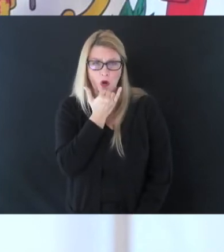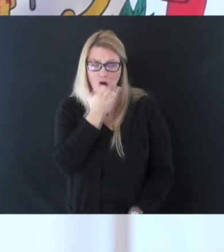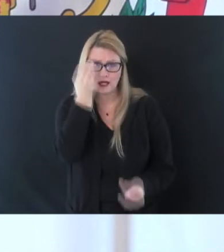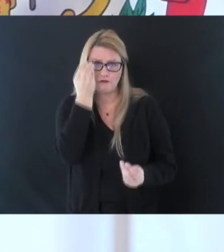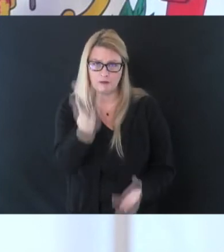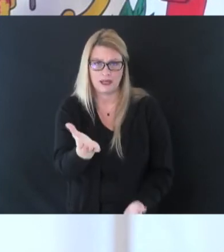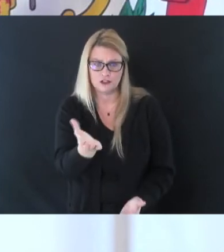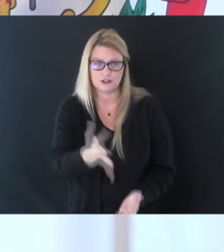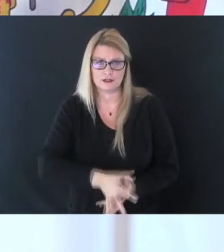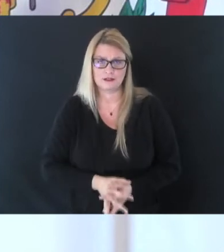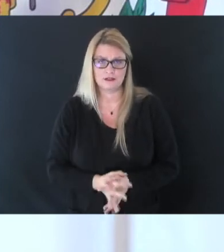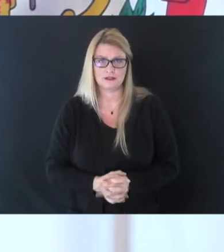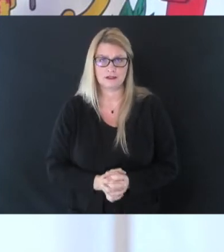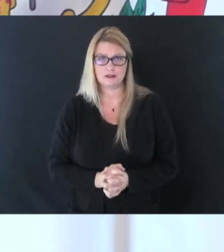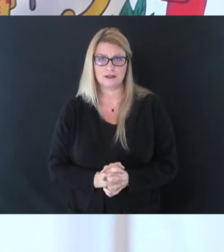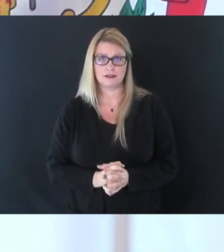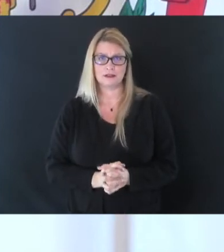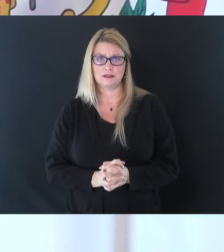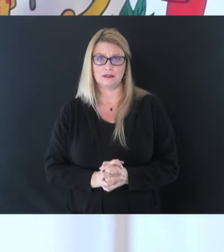just hold on just 1 second.